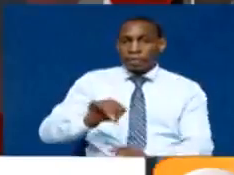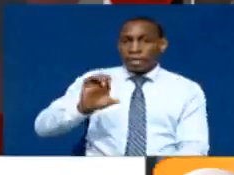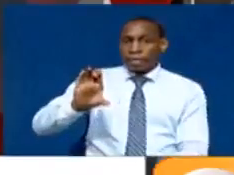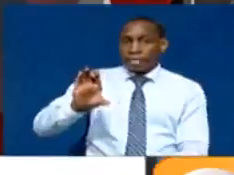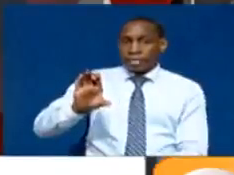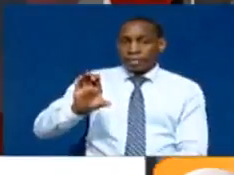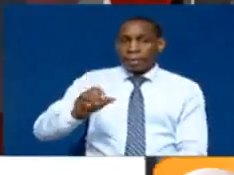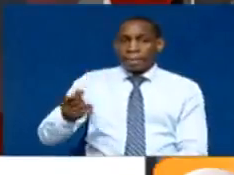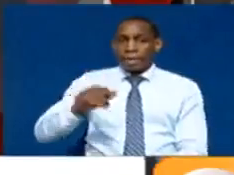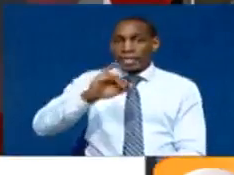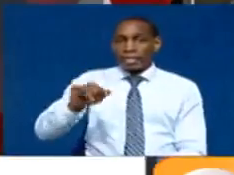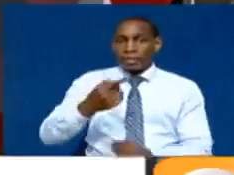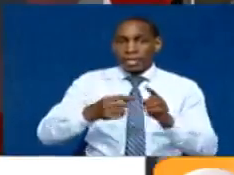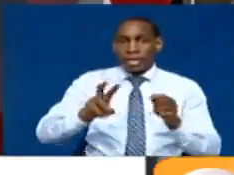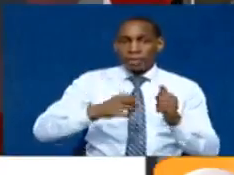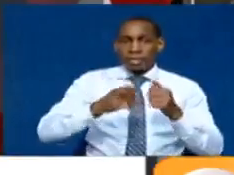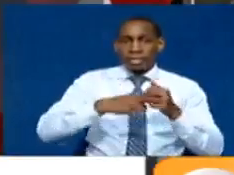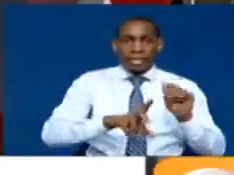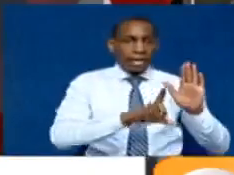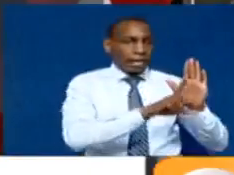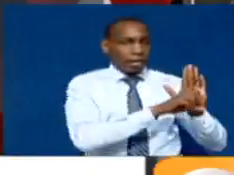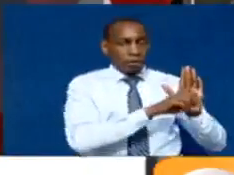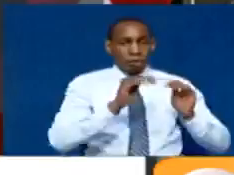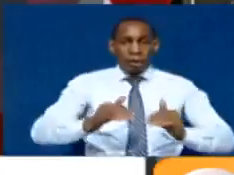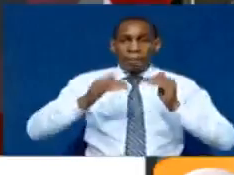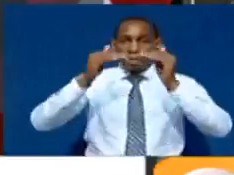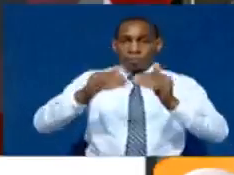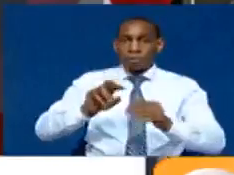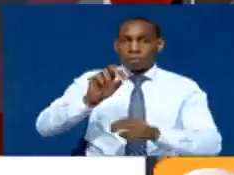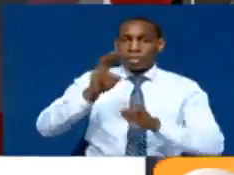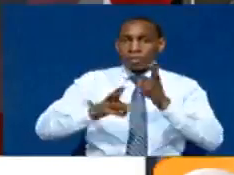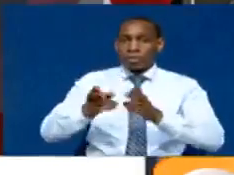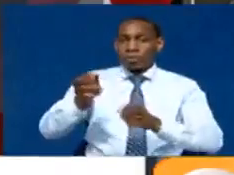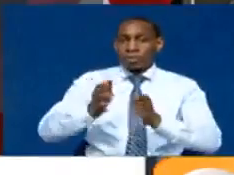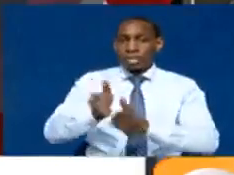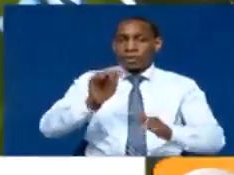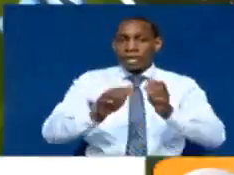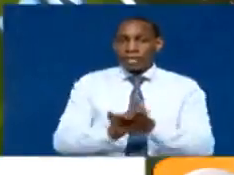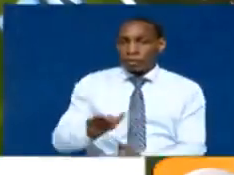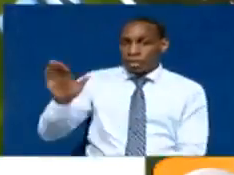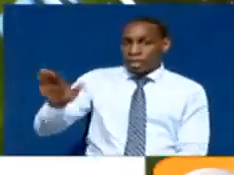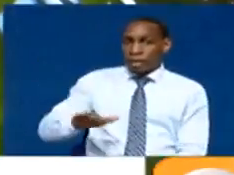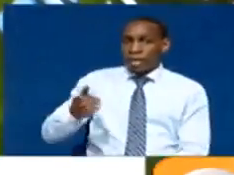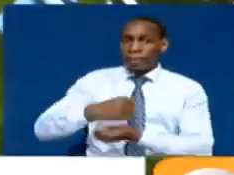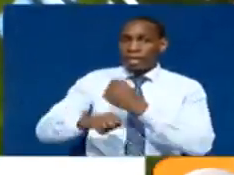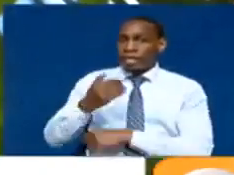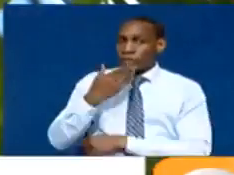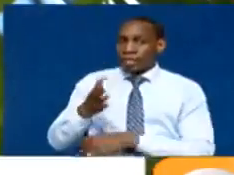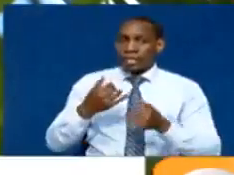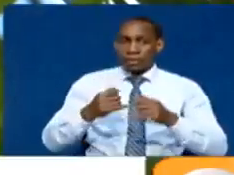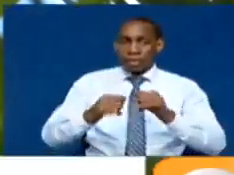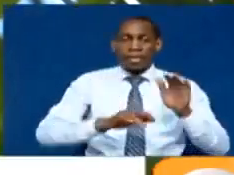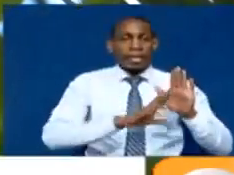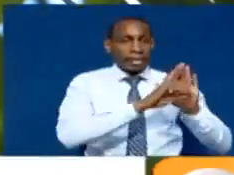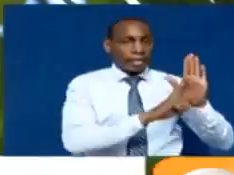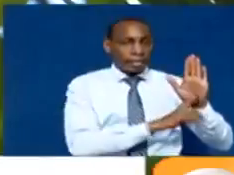IEBC. In January 2017, the law was deferred until the 2022 general election. Parliament did nothing about the